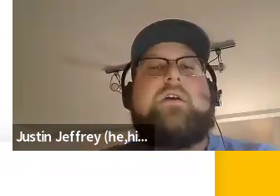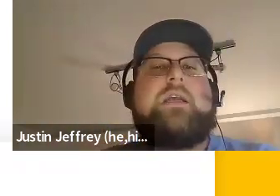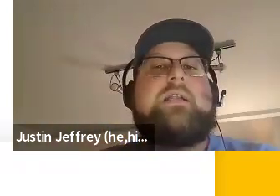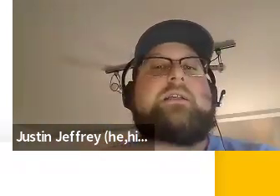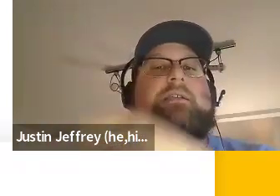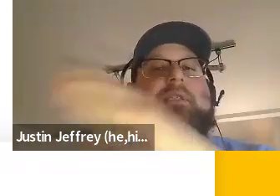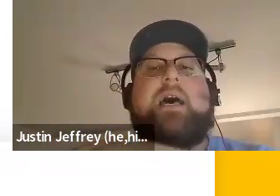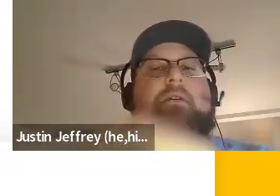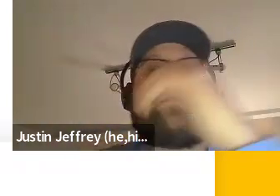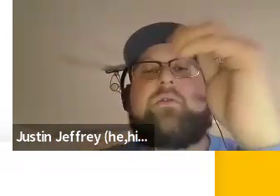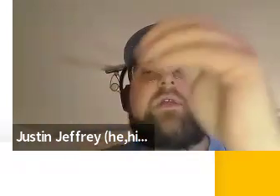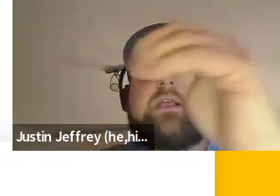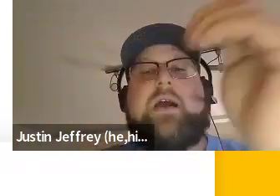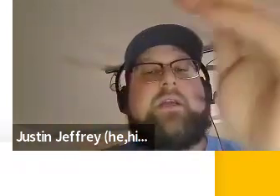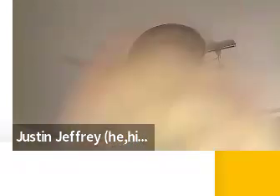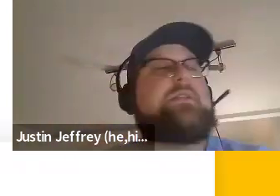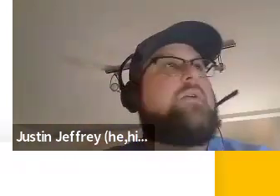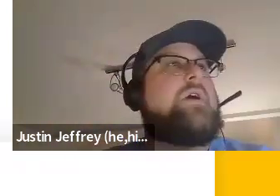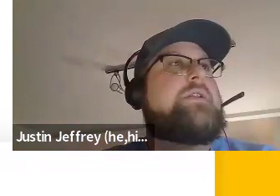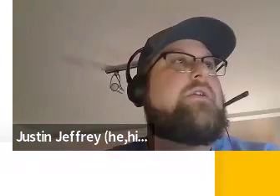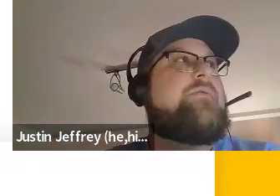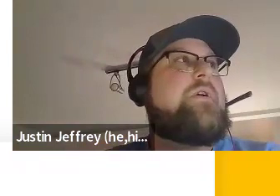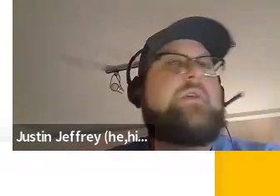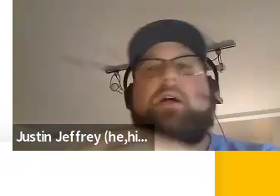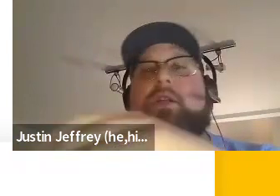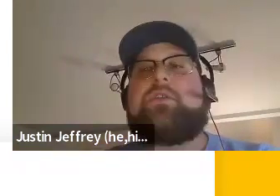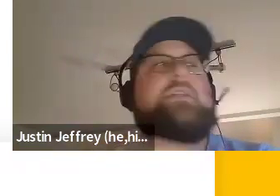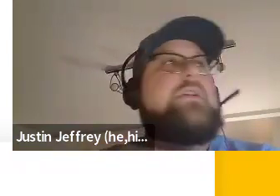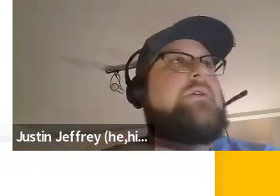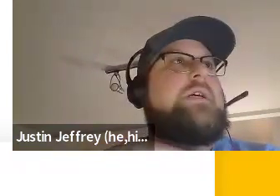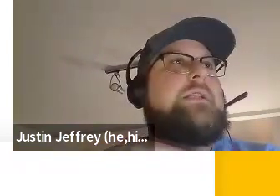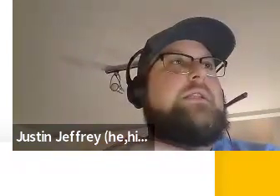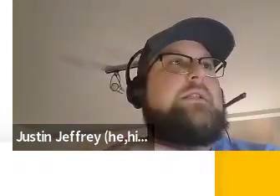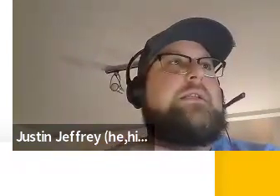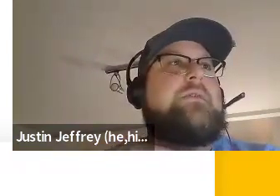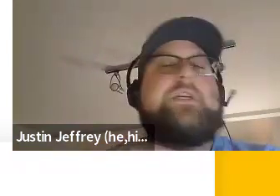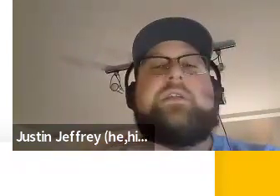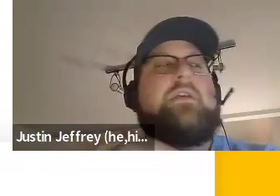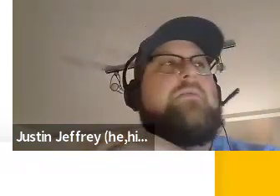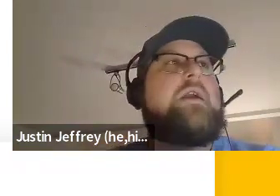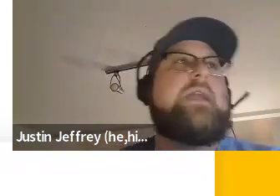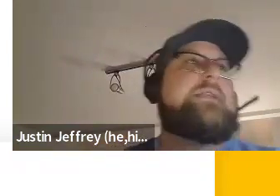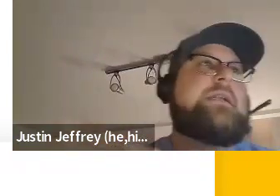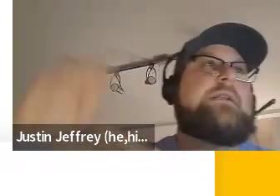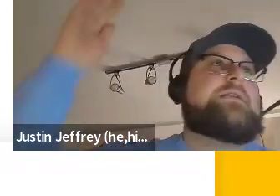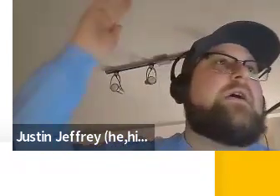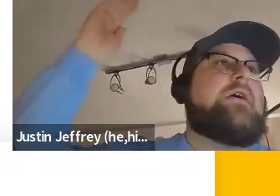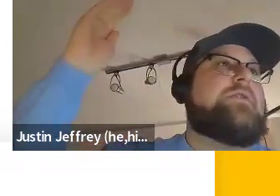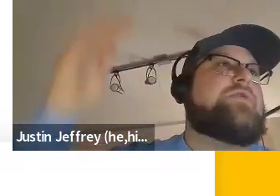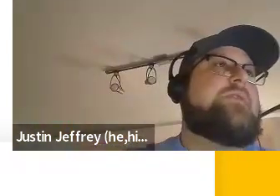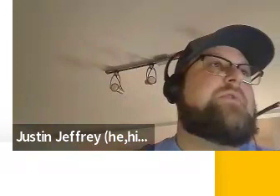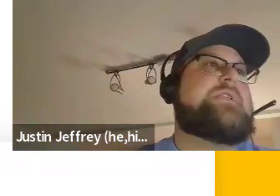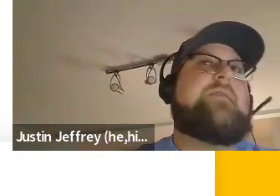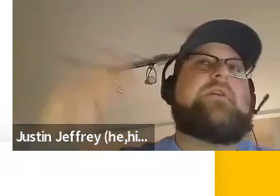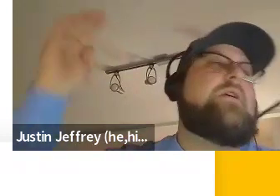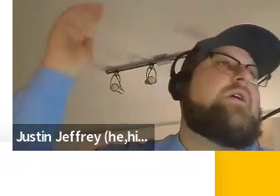down there, you're going to get a list of Seattle, North King County, so on and so forth. You just, click the region that you want, and it's going to list all